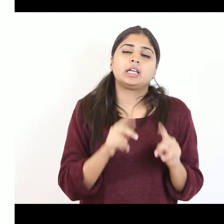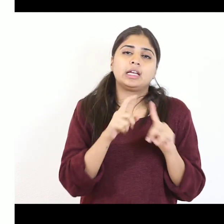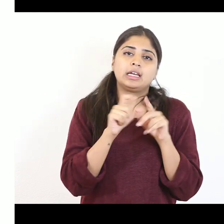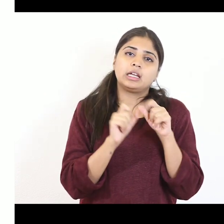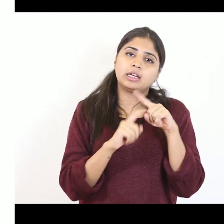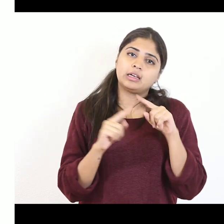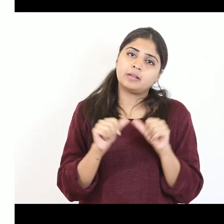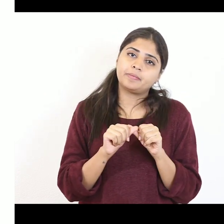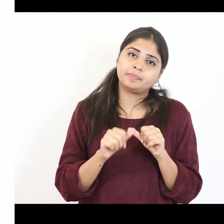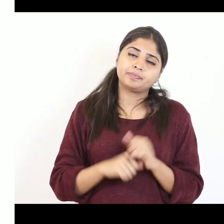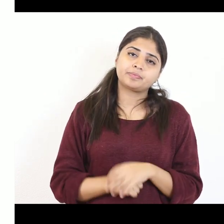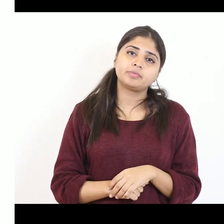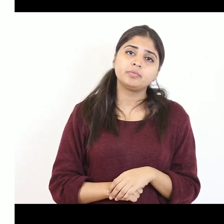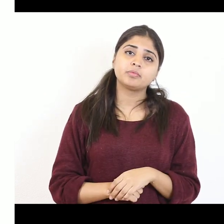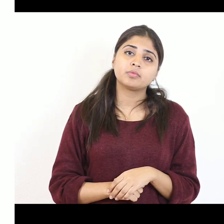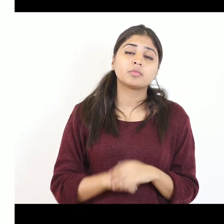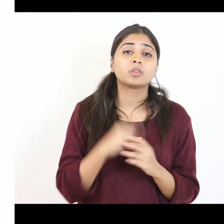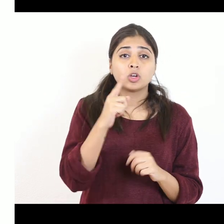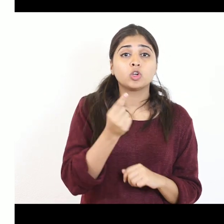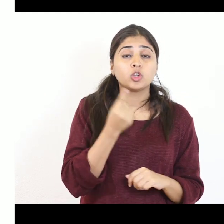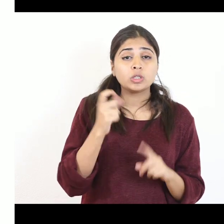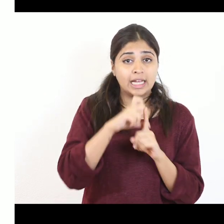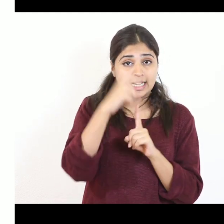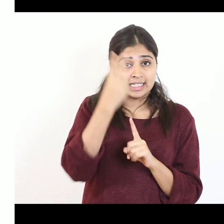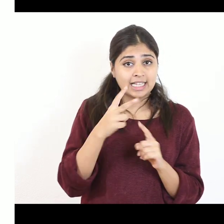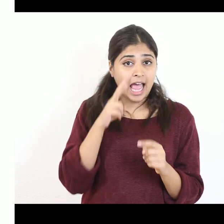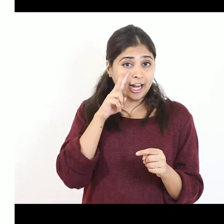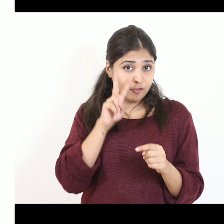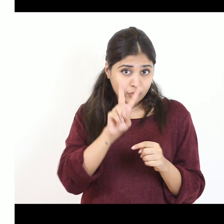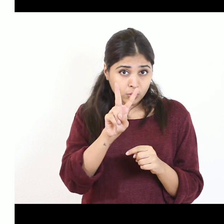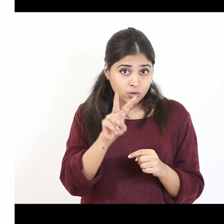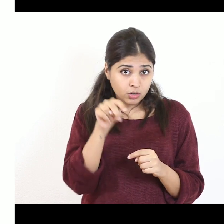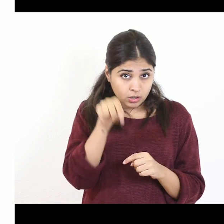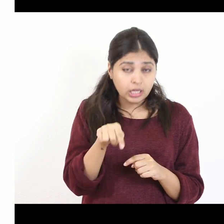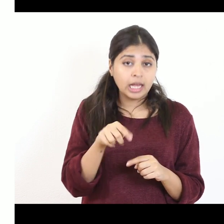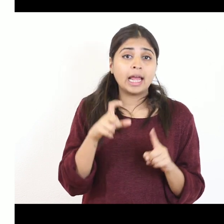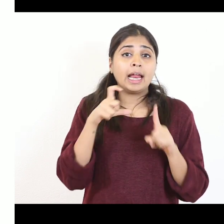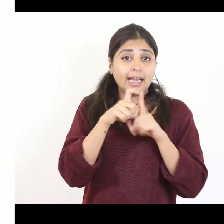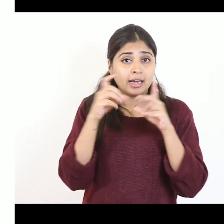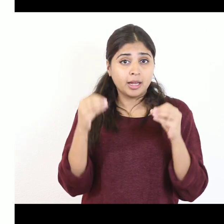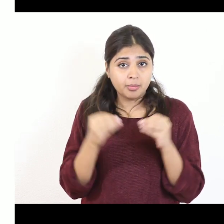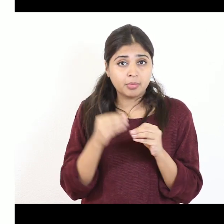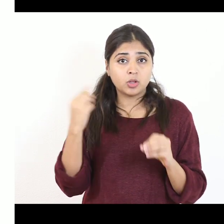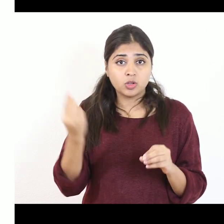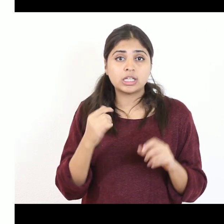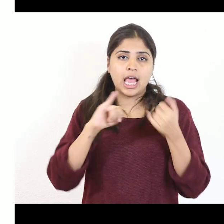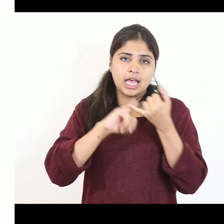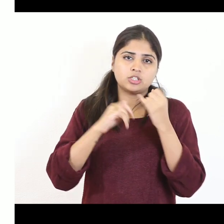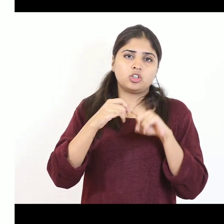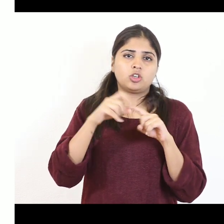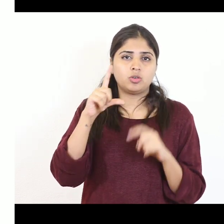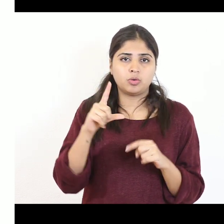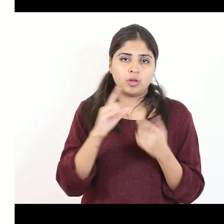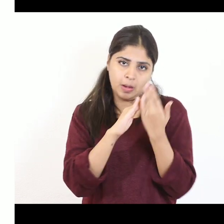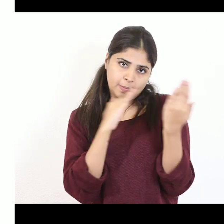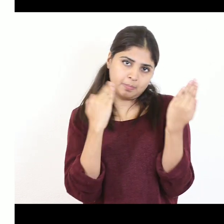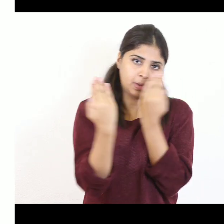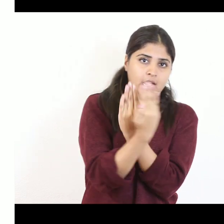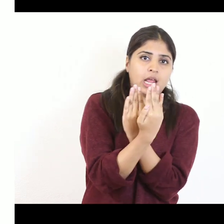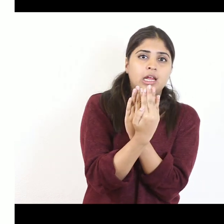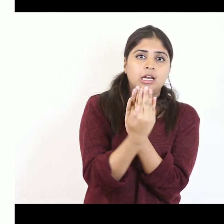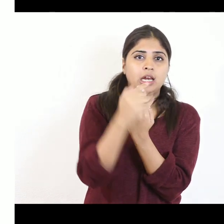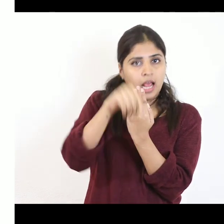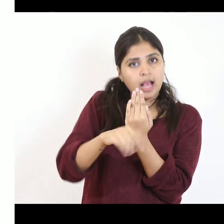When using Design View, the database system actually uses SQL behind the scenes to generate the query.